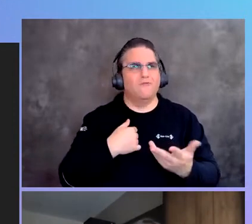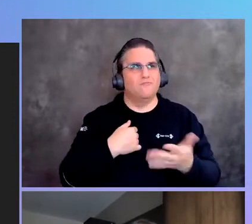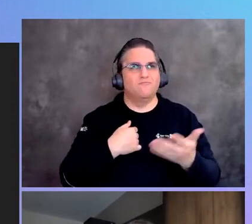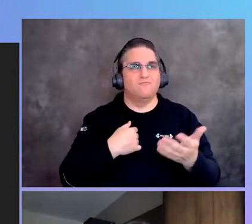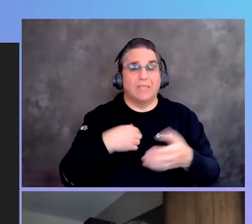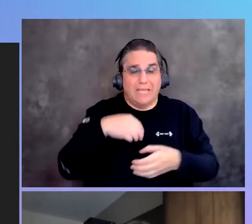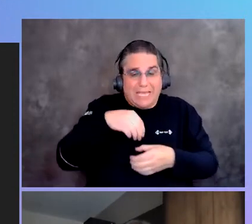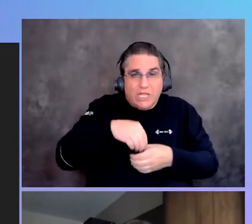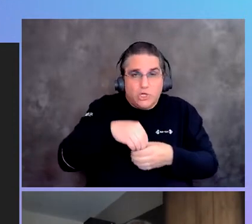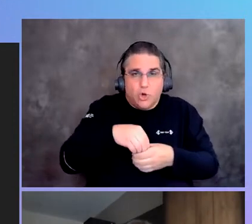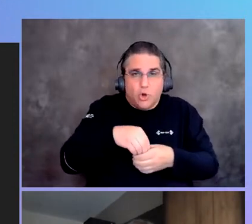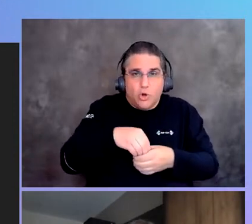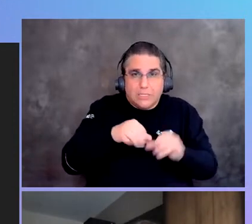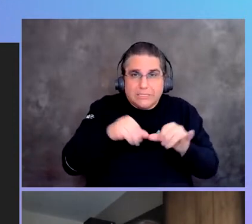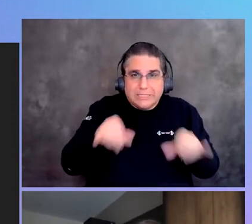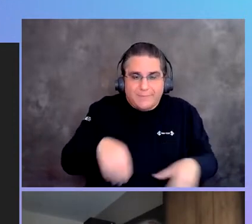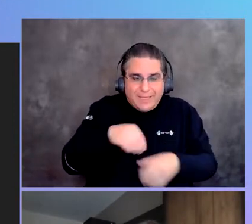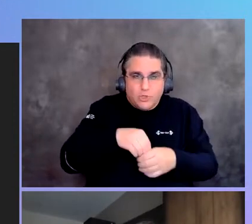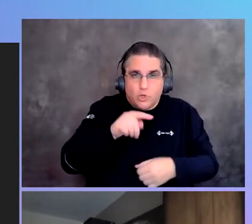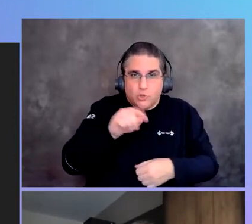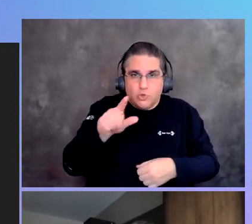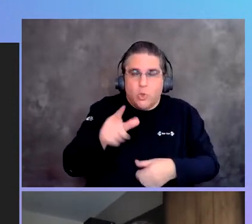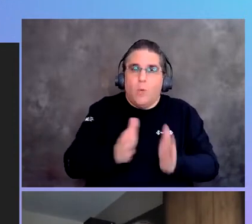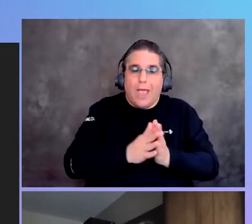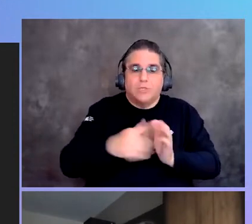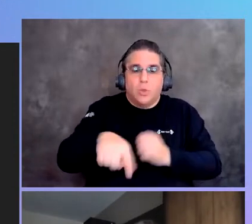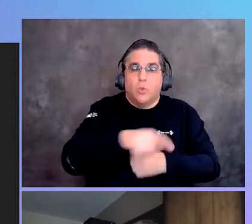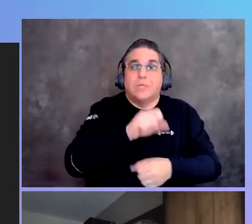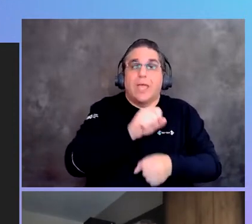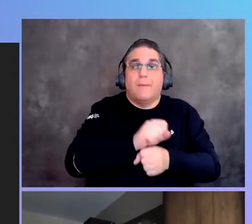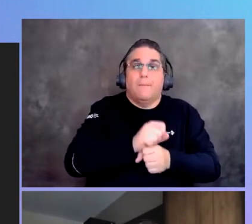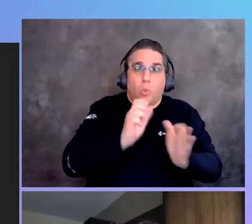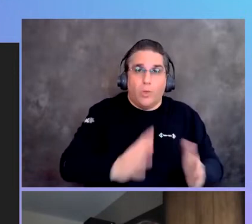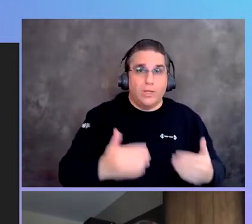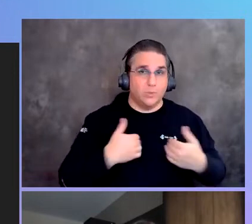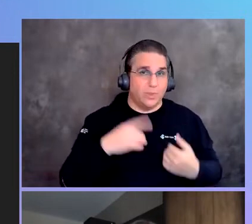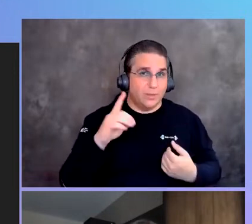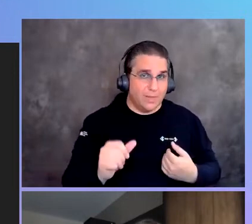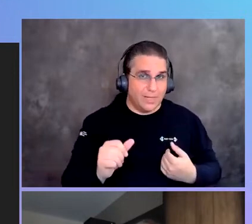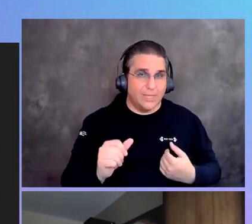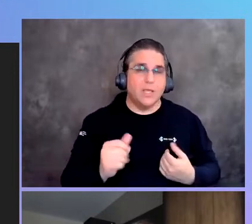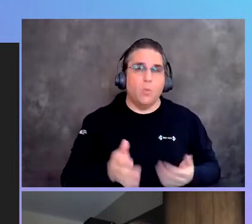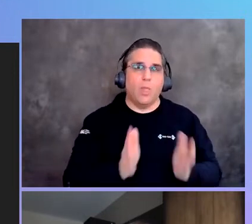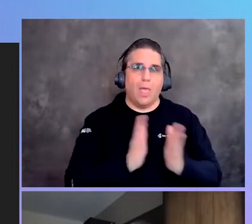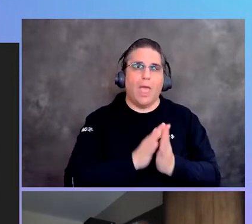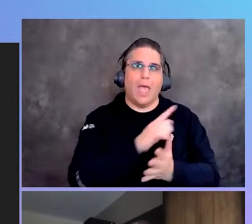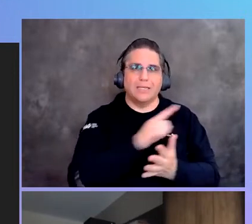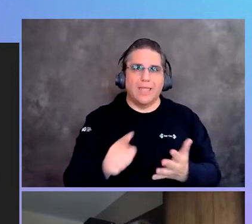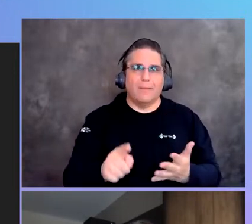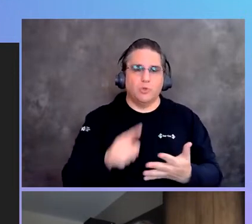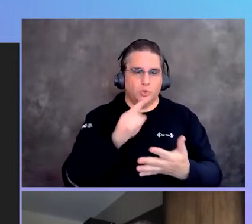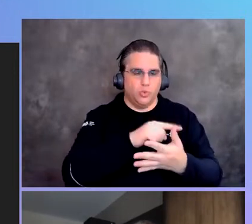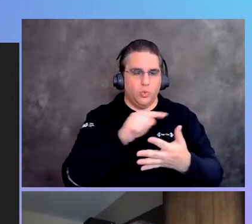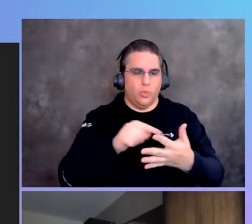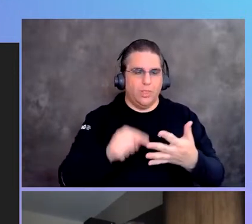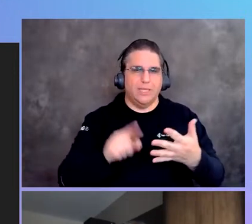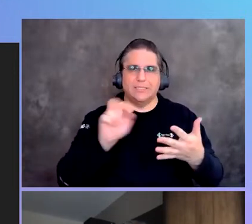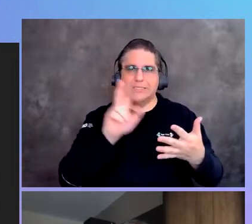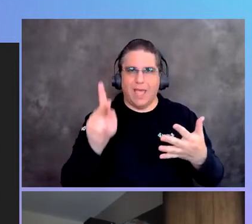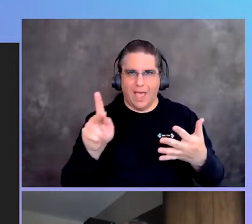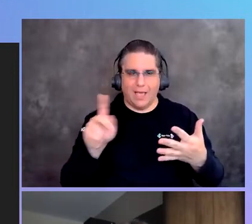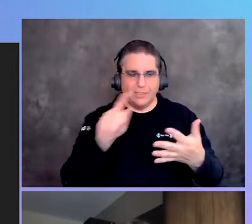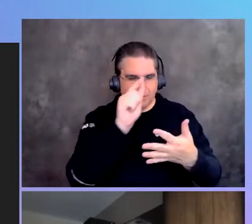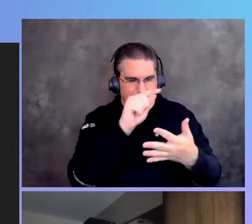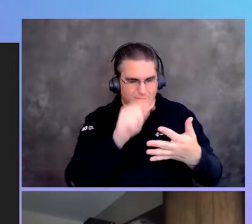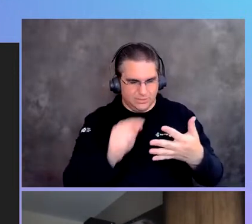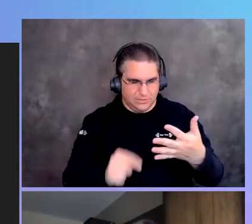or tool, then our employees with disabilities to complete a series of important tasks within the product. So in the context of